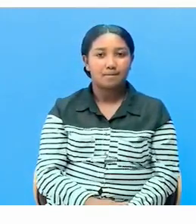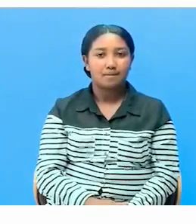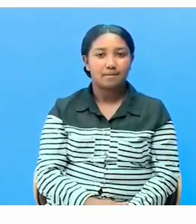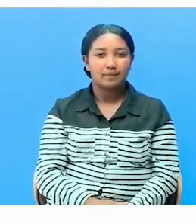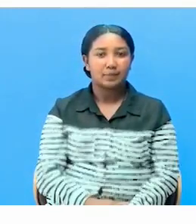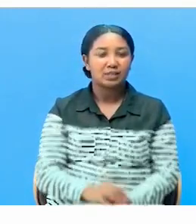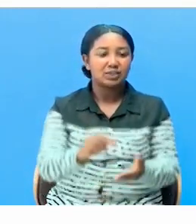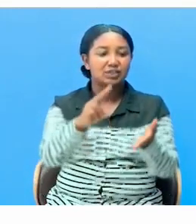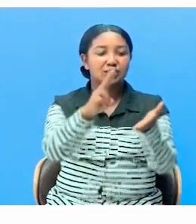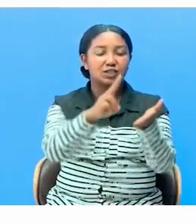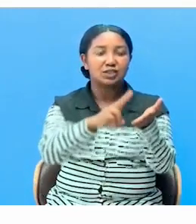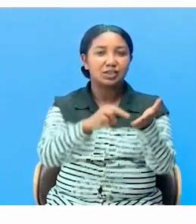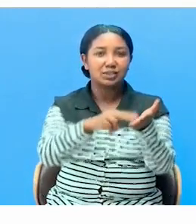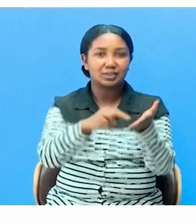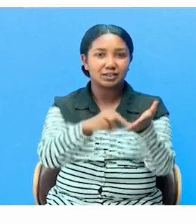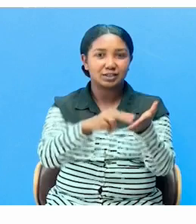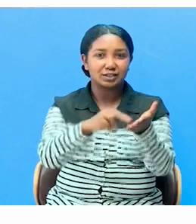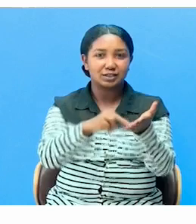read